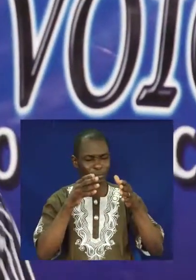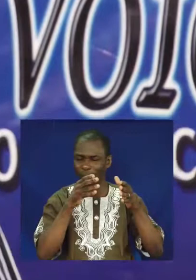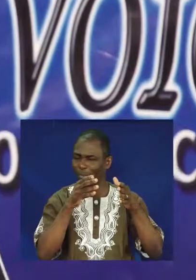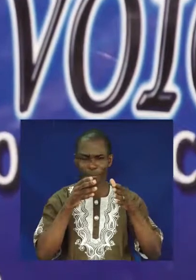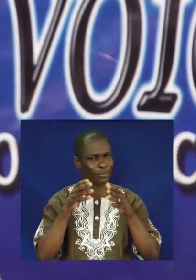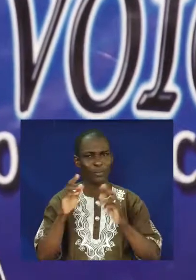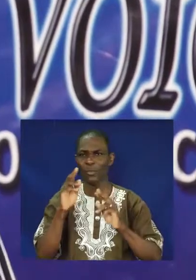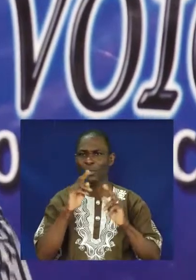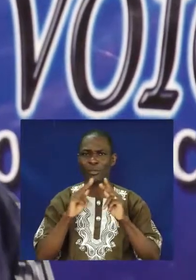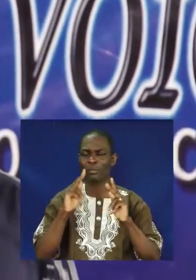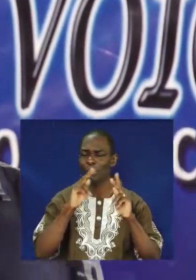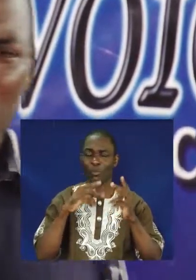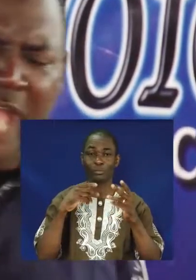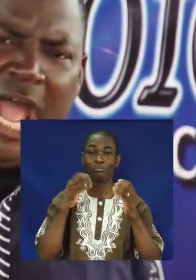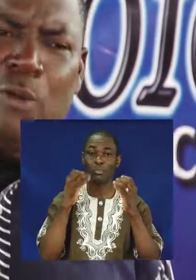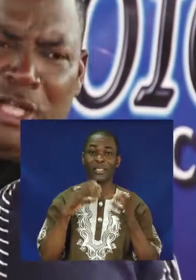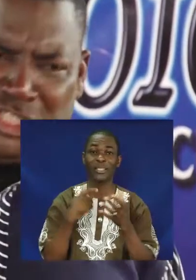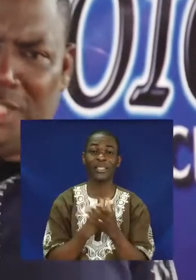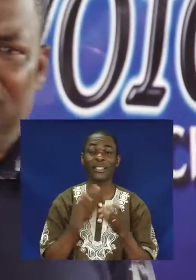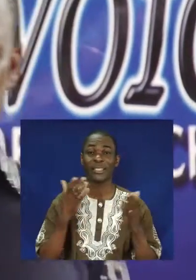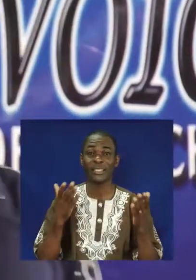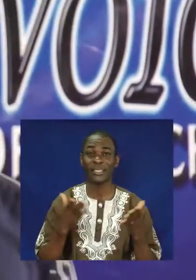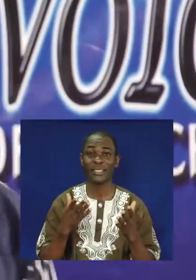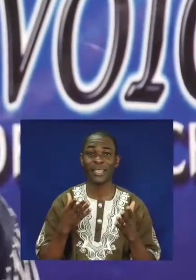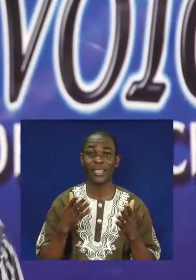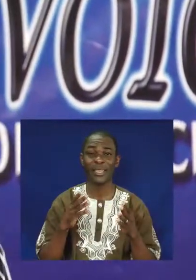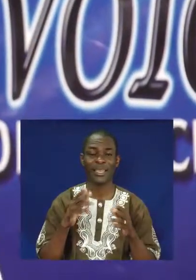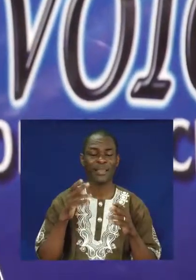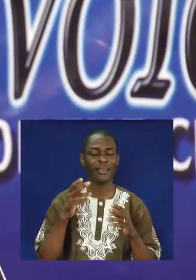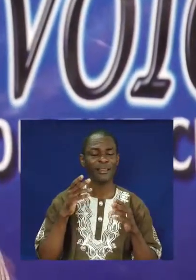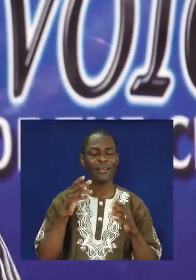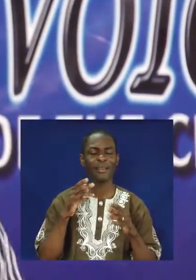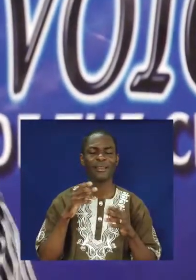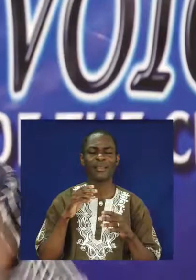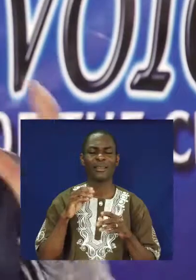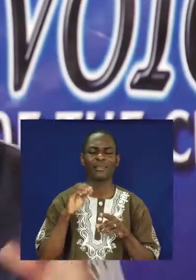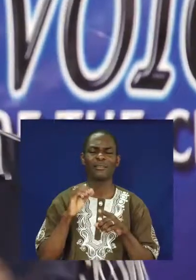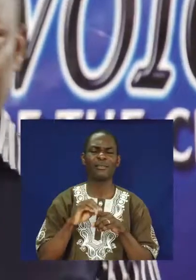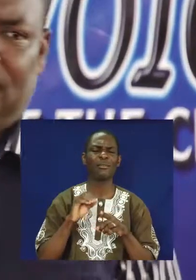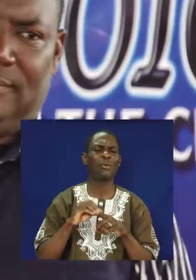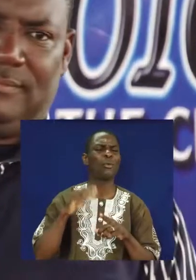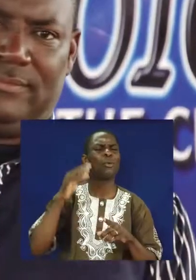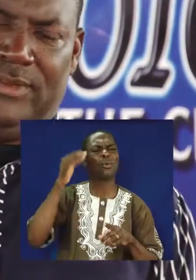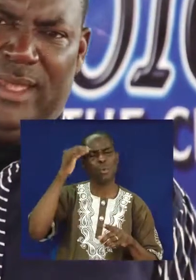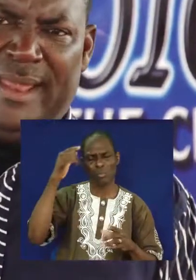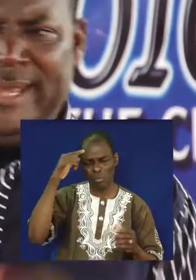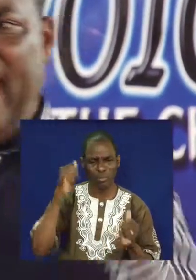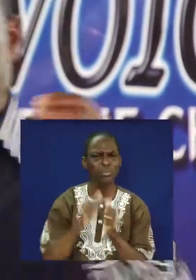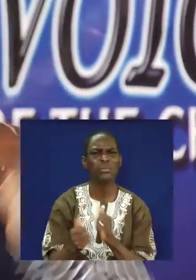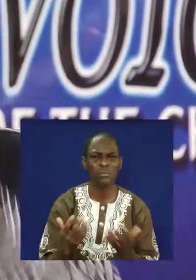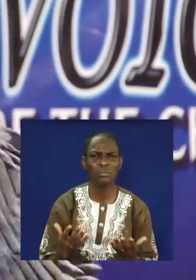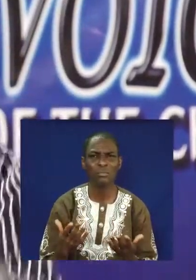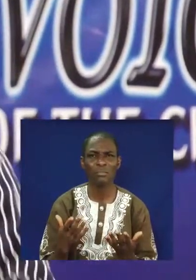Kristo oye akonchine adaduanan awia ene anadwo